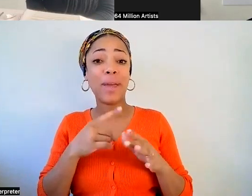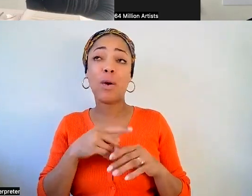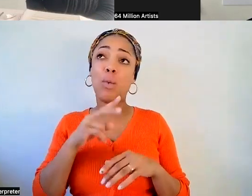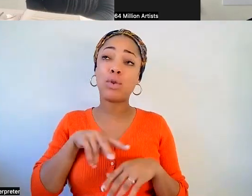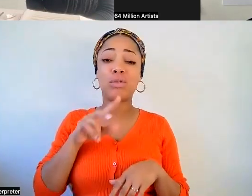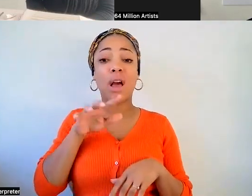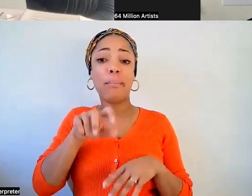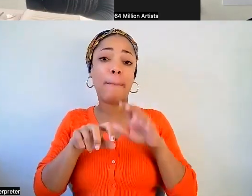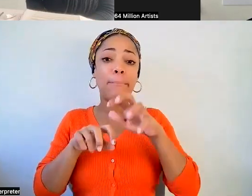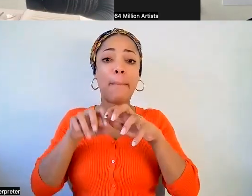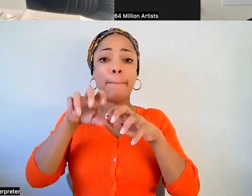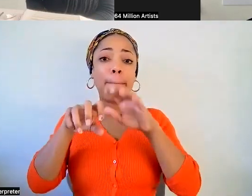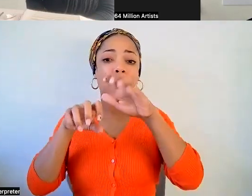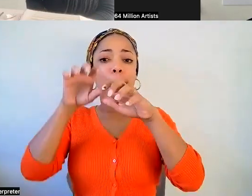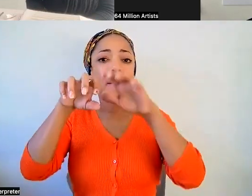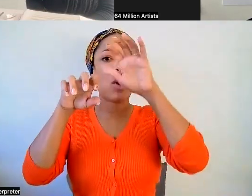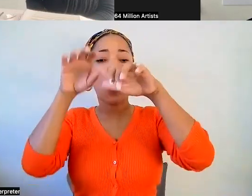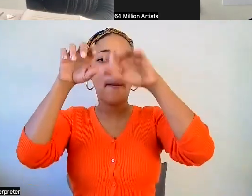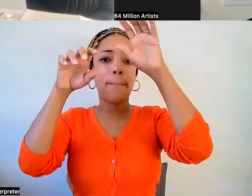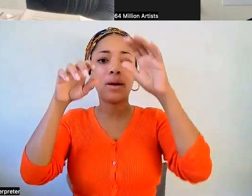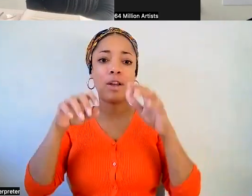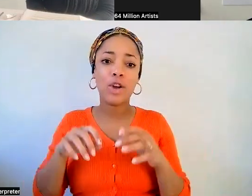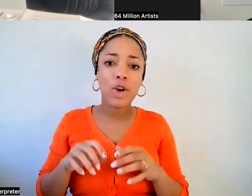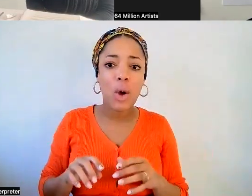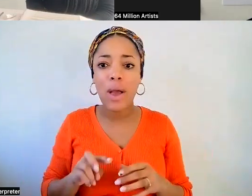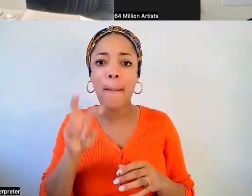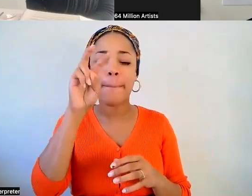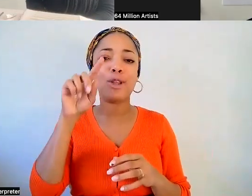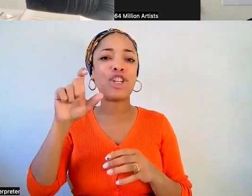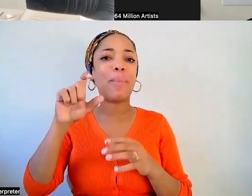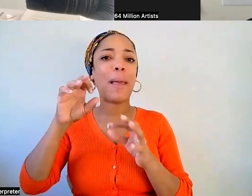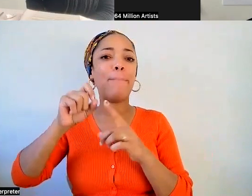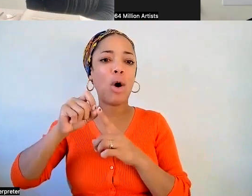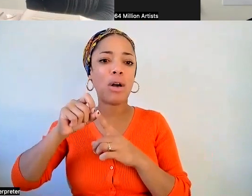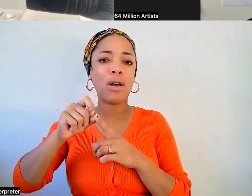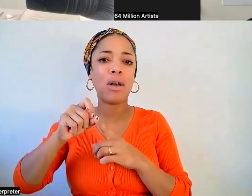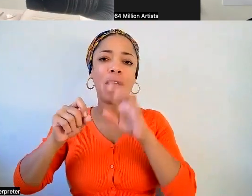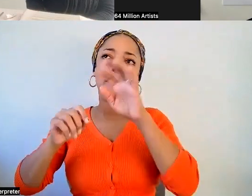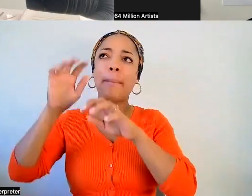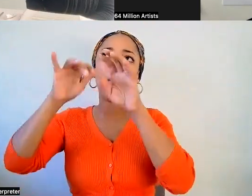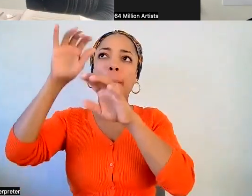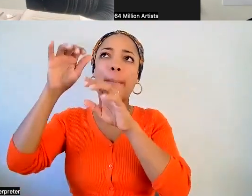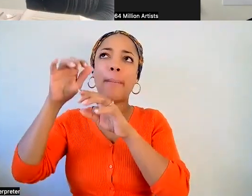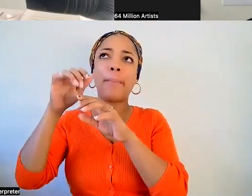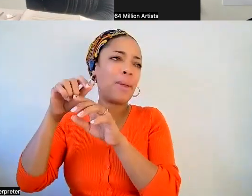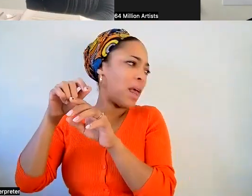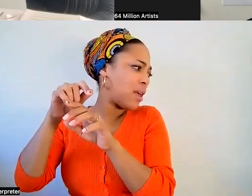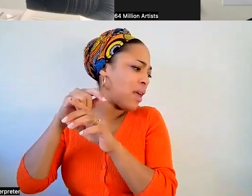Jimmy climbing the chimbley pock and him saying, come on, come up, Michael. And me